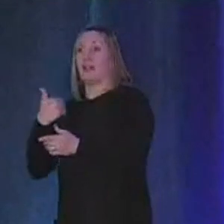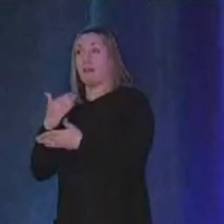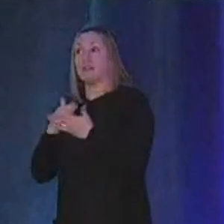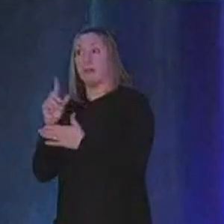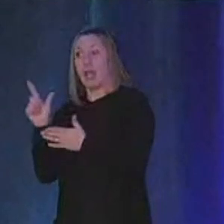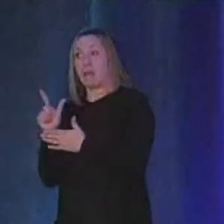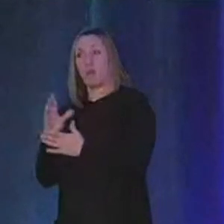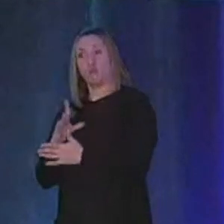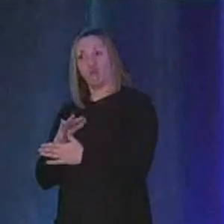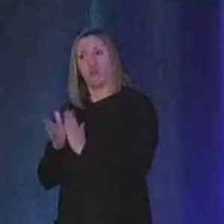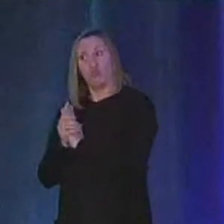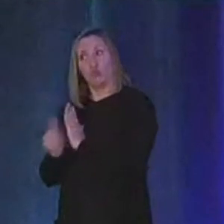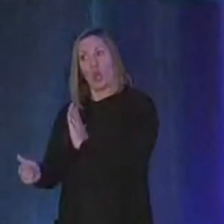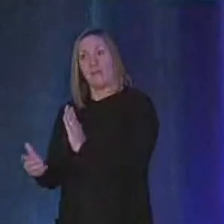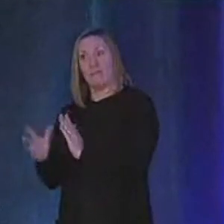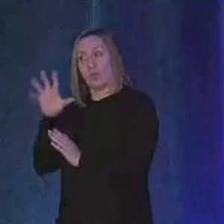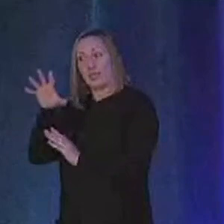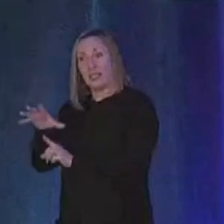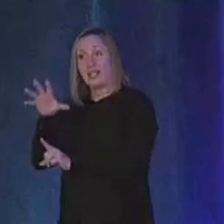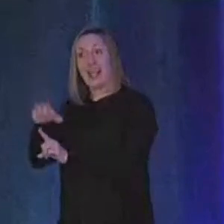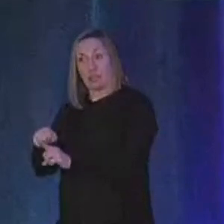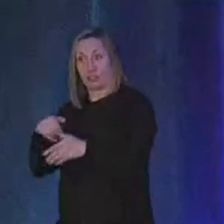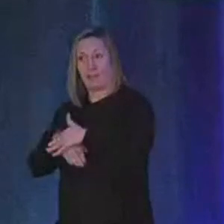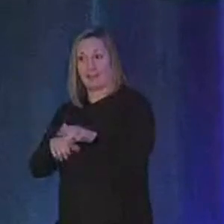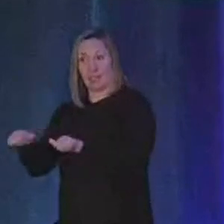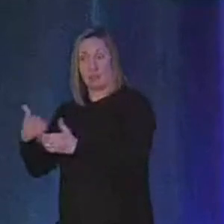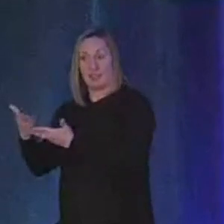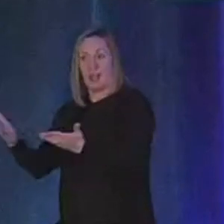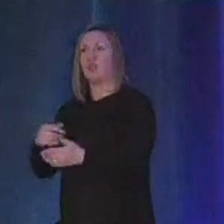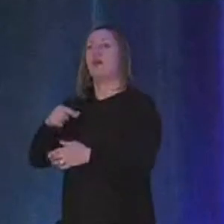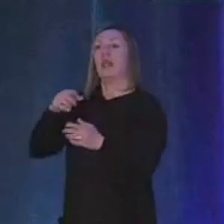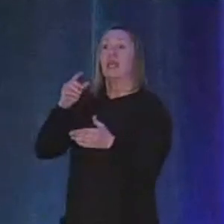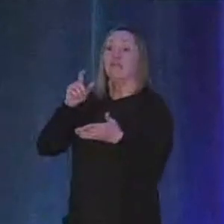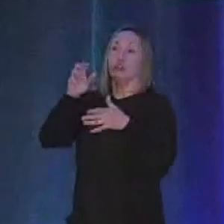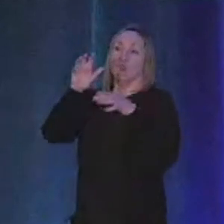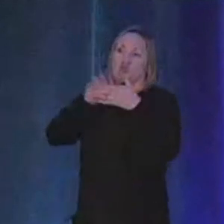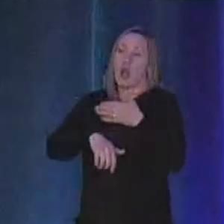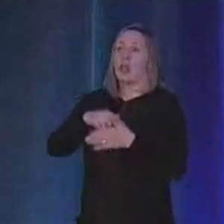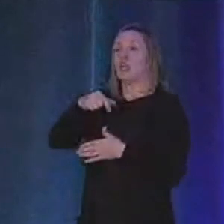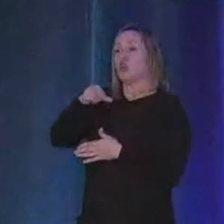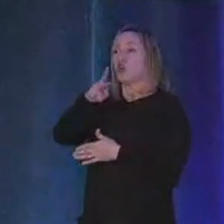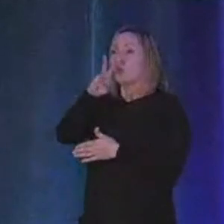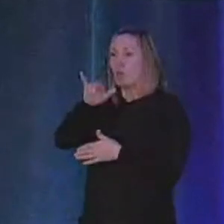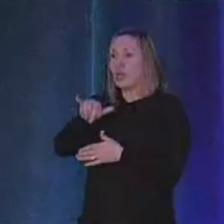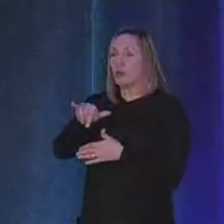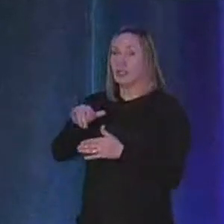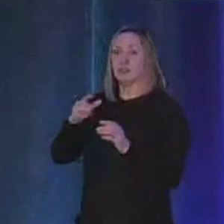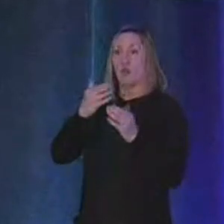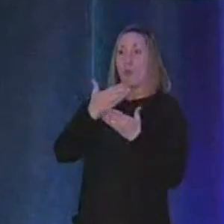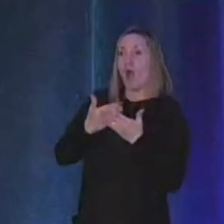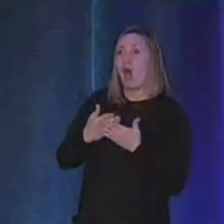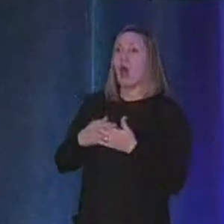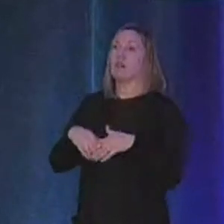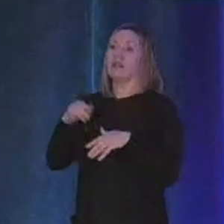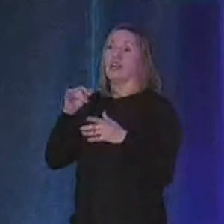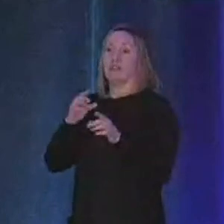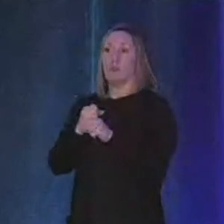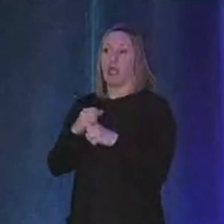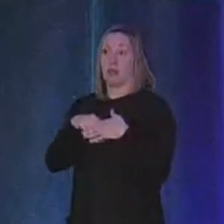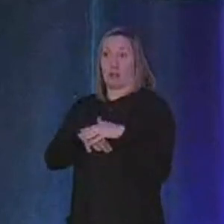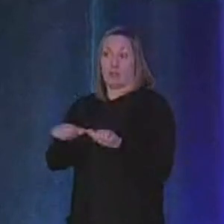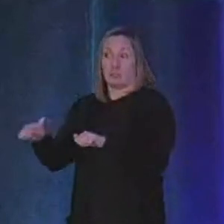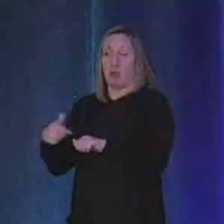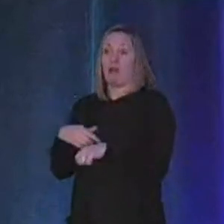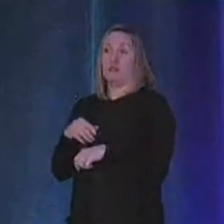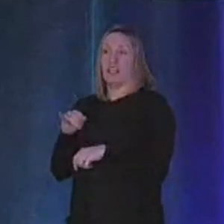quite good for catching accessibility stuff. If you write your queries well, if you use the accessible roles and like actually write the queries as if you're